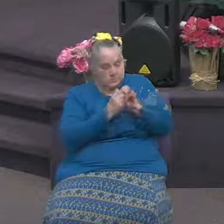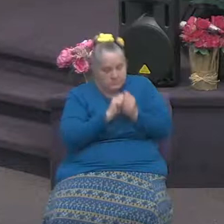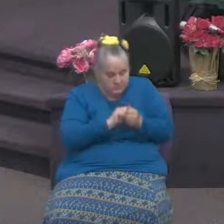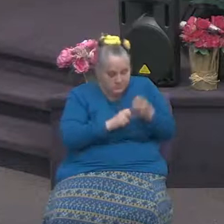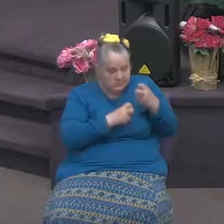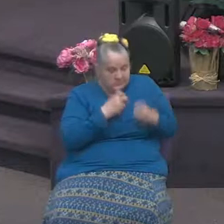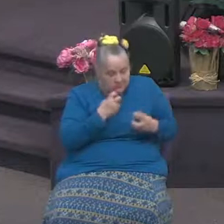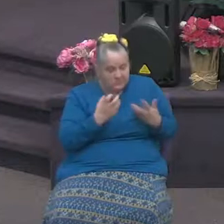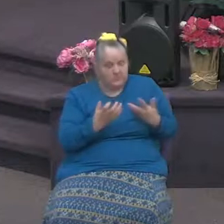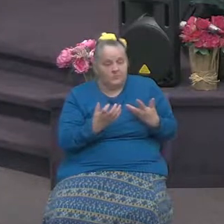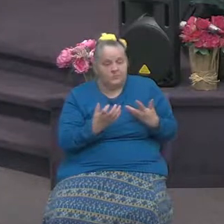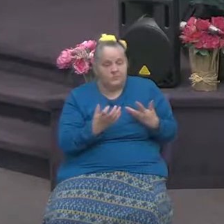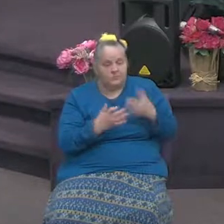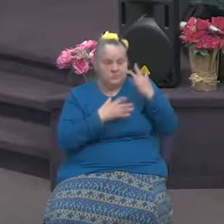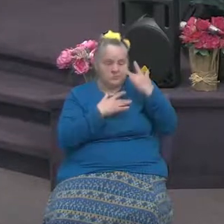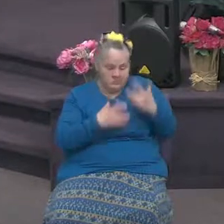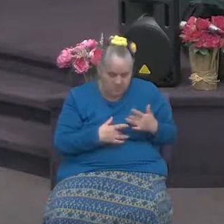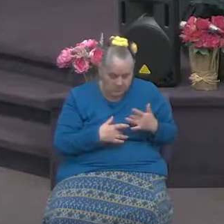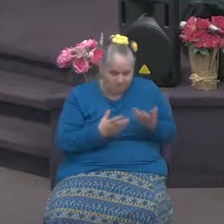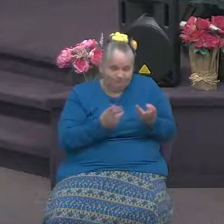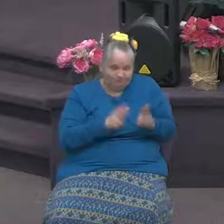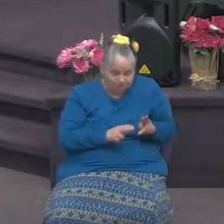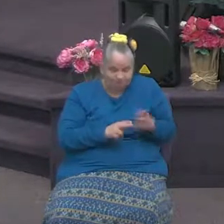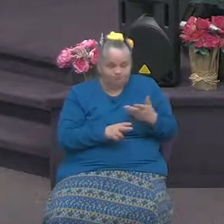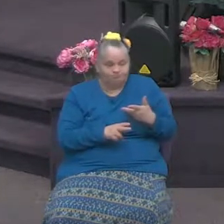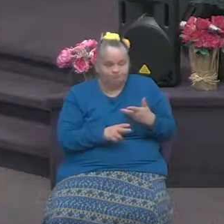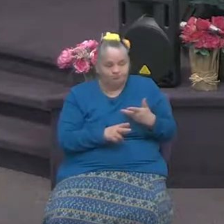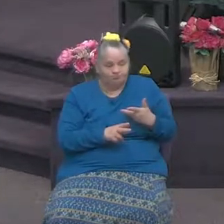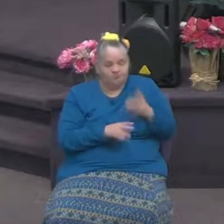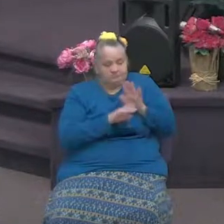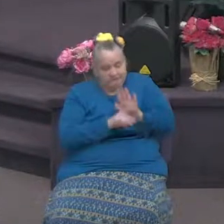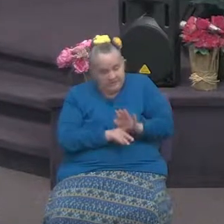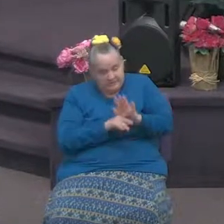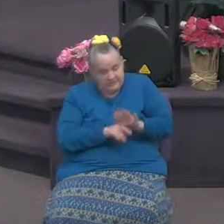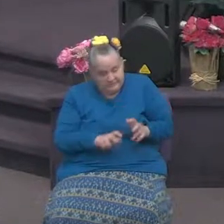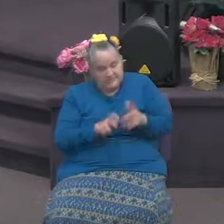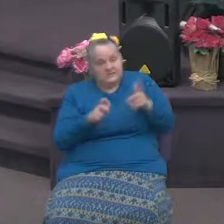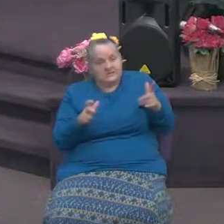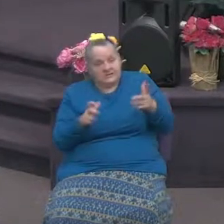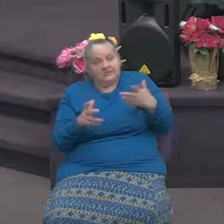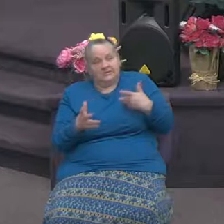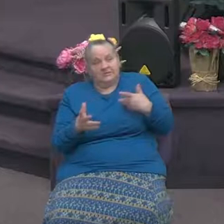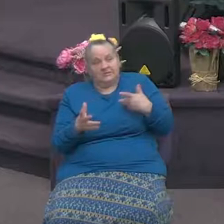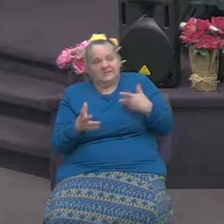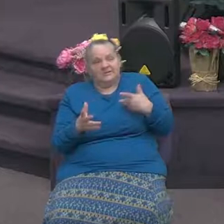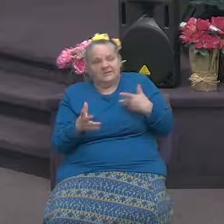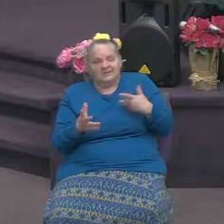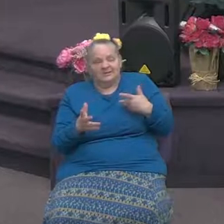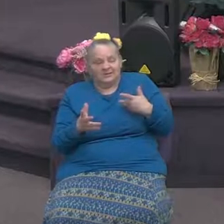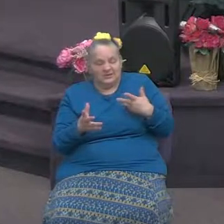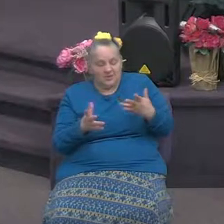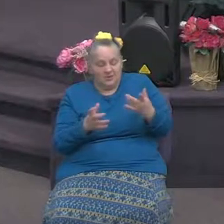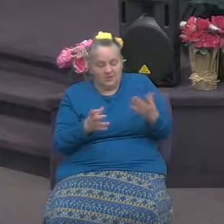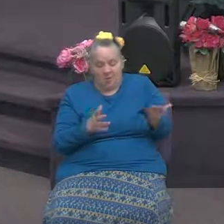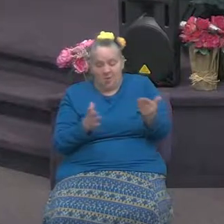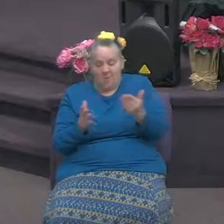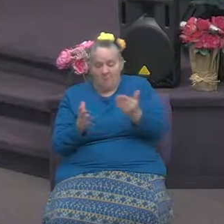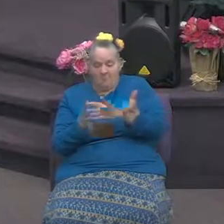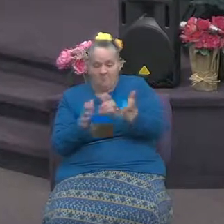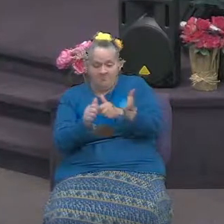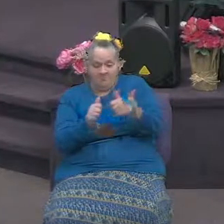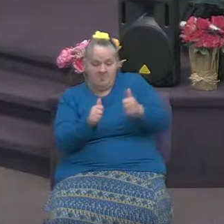gets great, and when the depression gets great, and when the stress gets great, you want to go